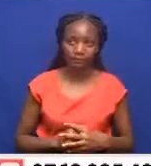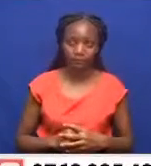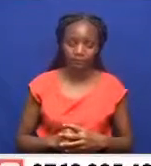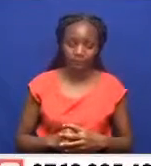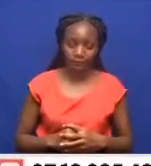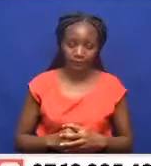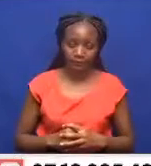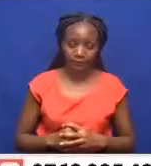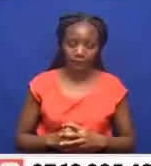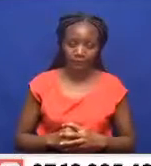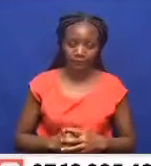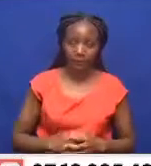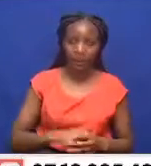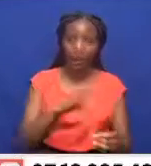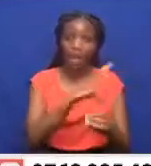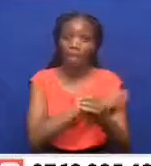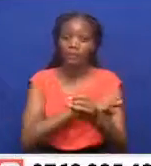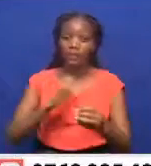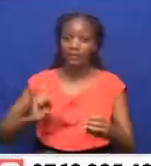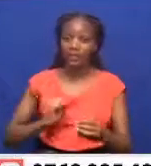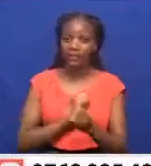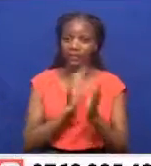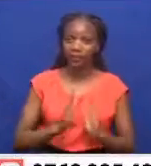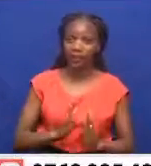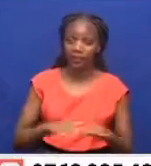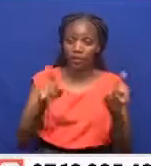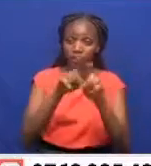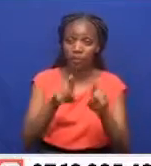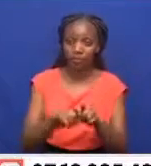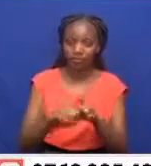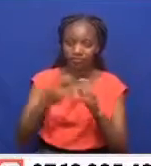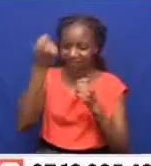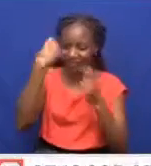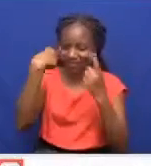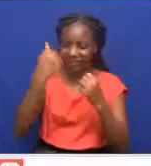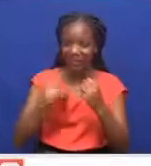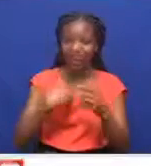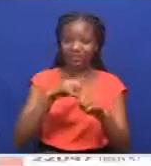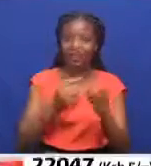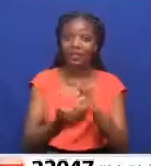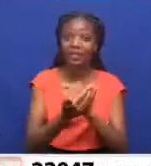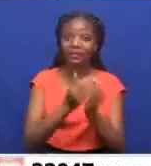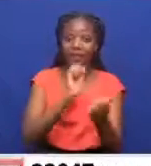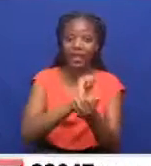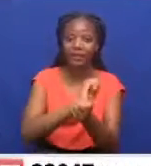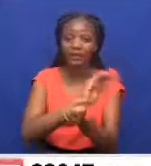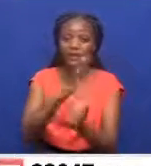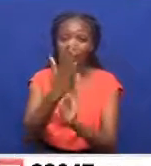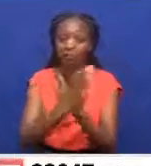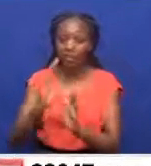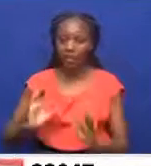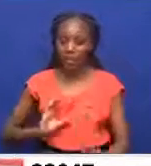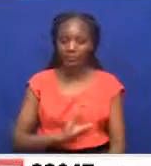Chairman. Bomet Senator Christopher Langat was also emotional explaining his arrest before the